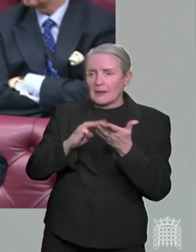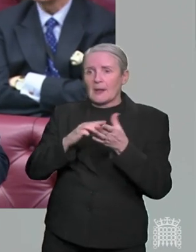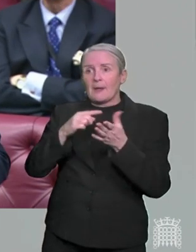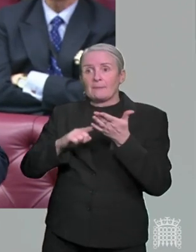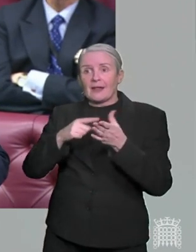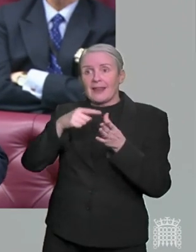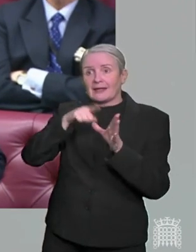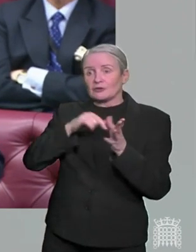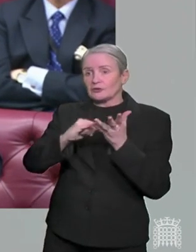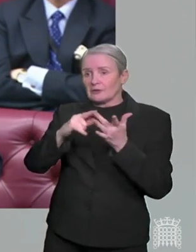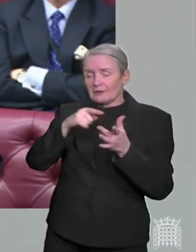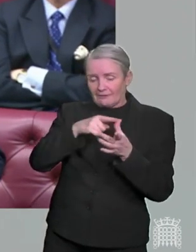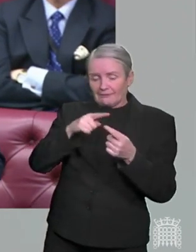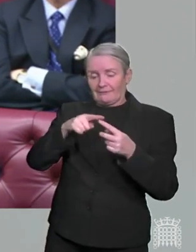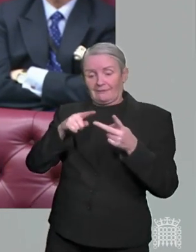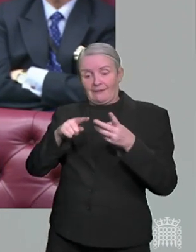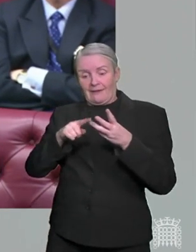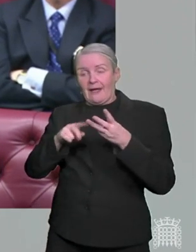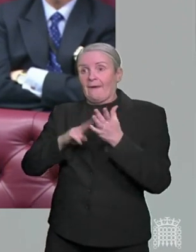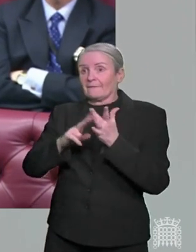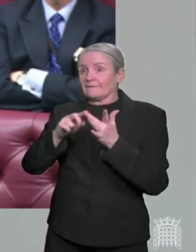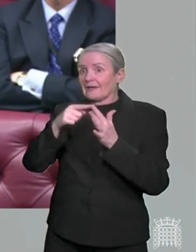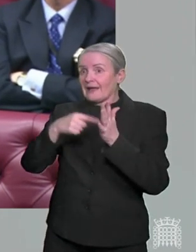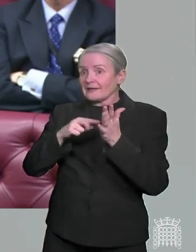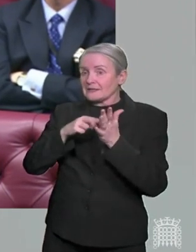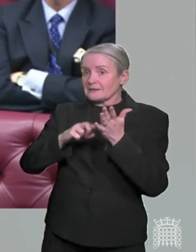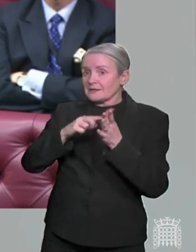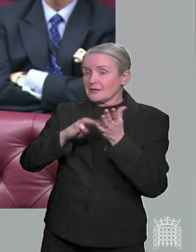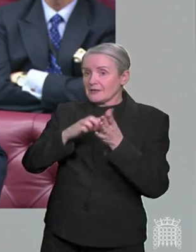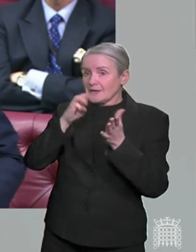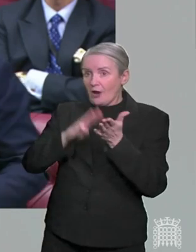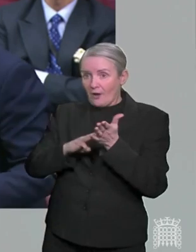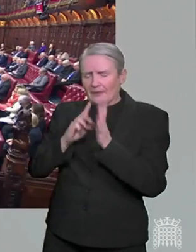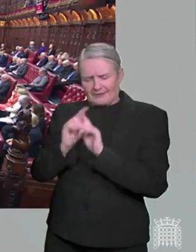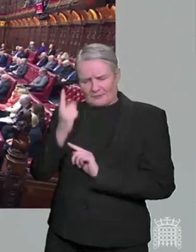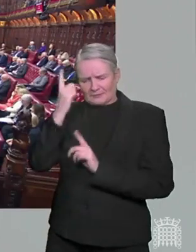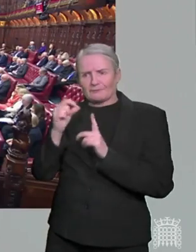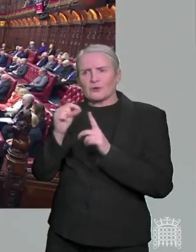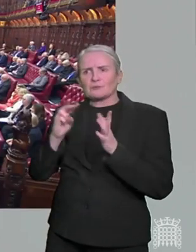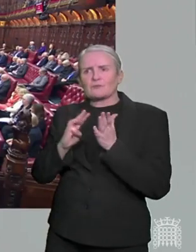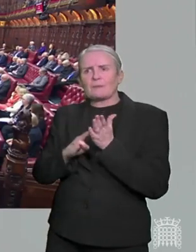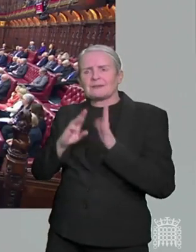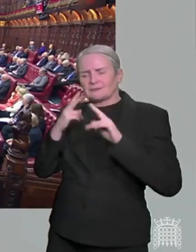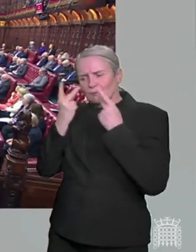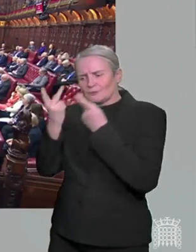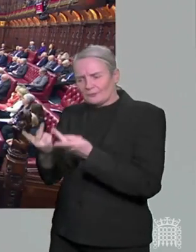first Prime Minister ever, serving Prime Minister, to visit Vietnam, and I hope to get back there soon. My Lords, does the